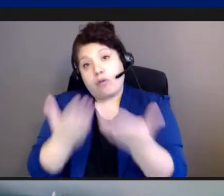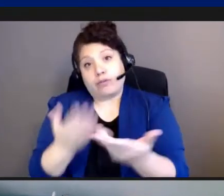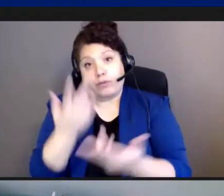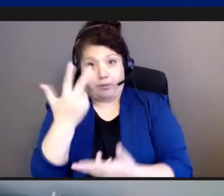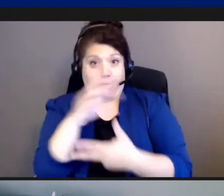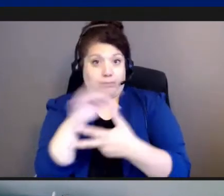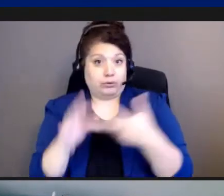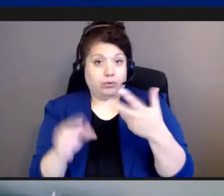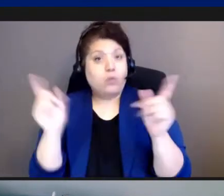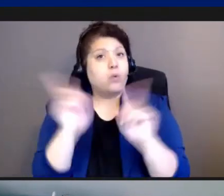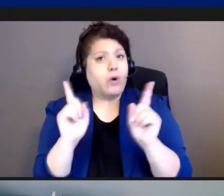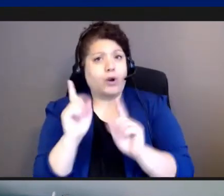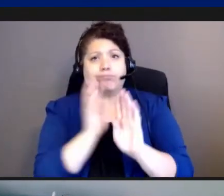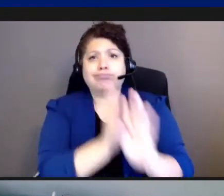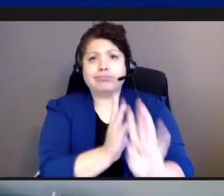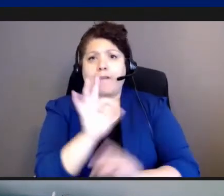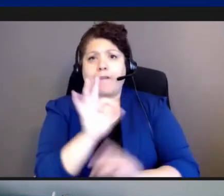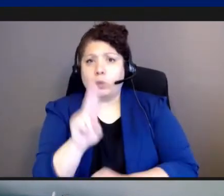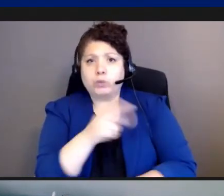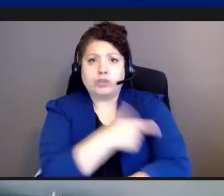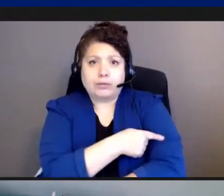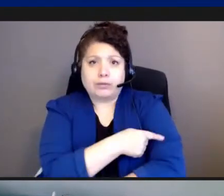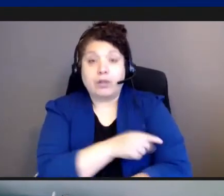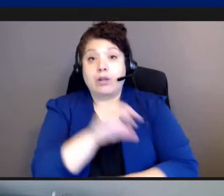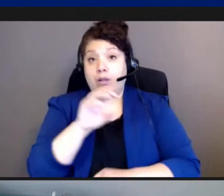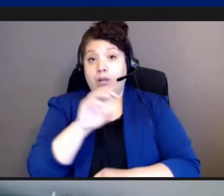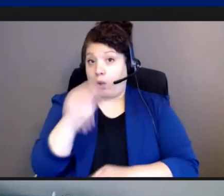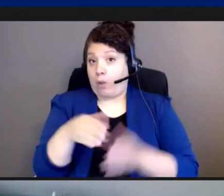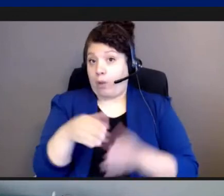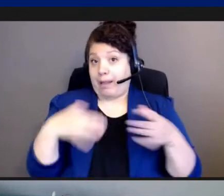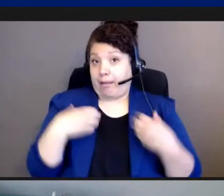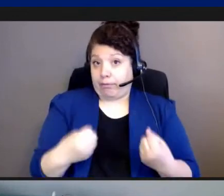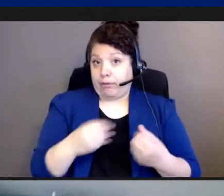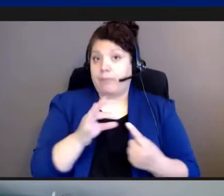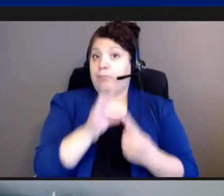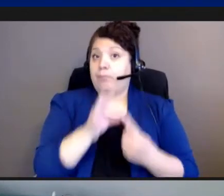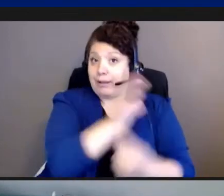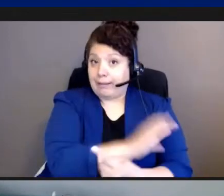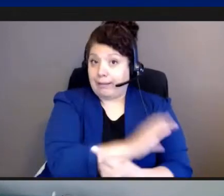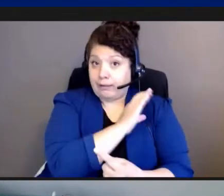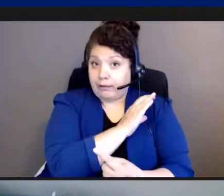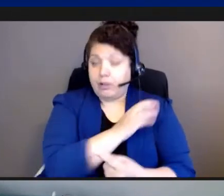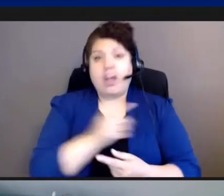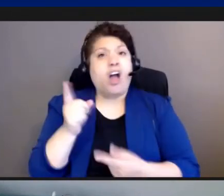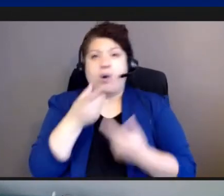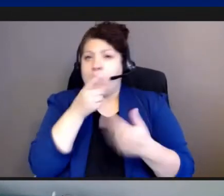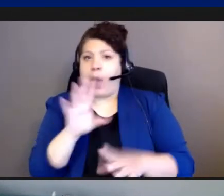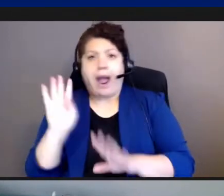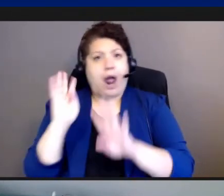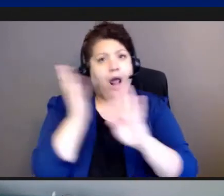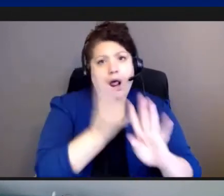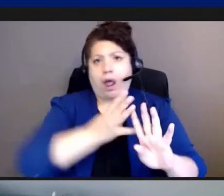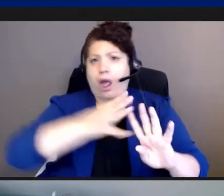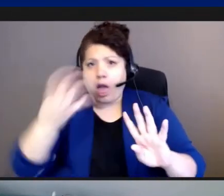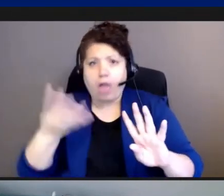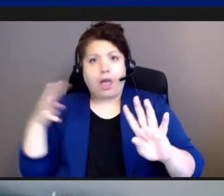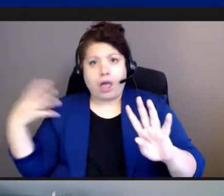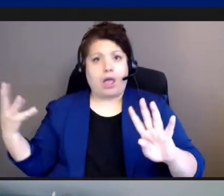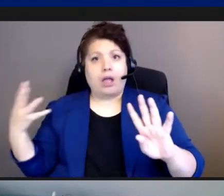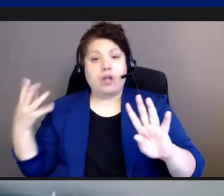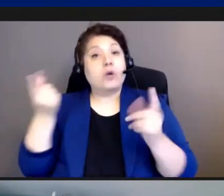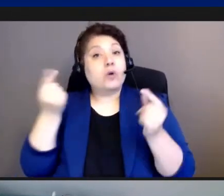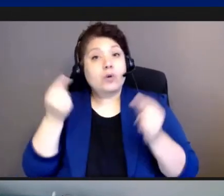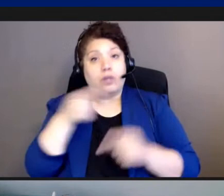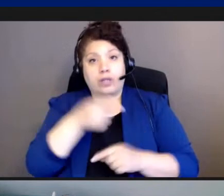their flu shot. OPH community clinics. To avoid crowding and control the flow of clients in and out of these locations, the clinics will be